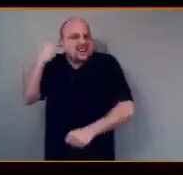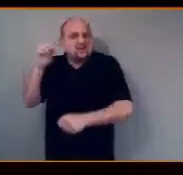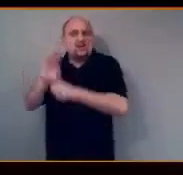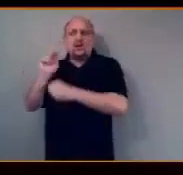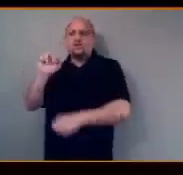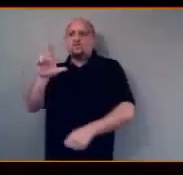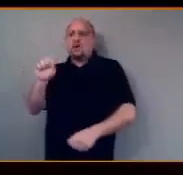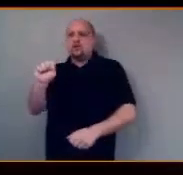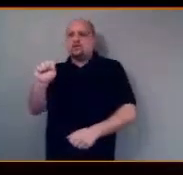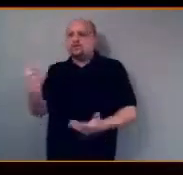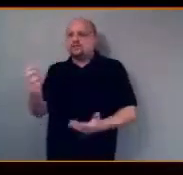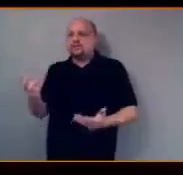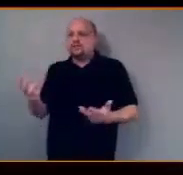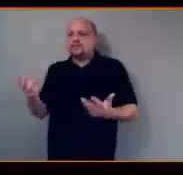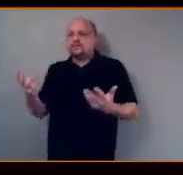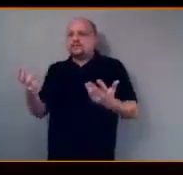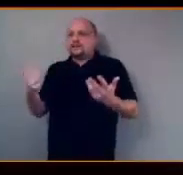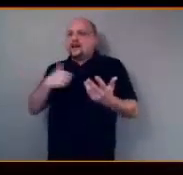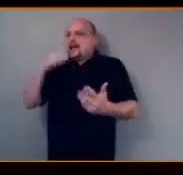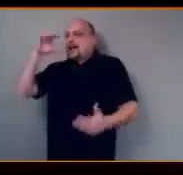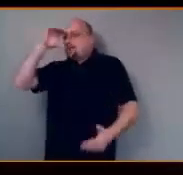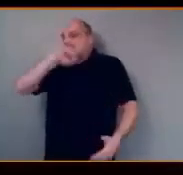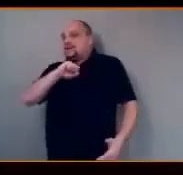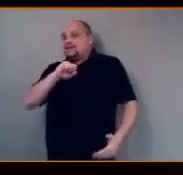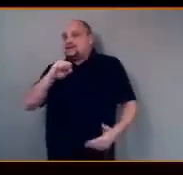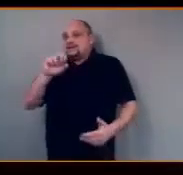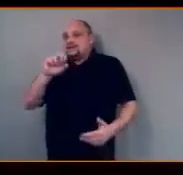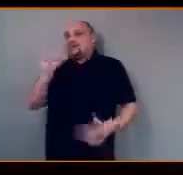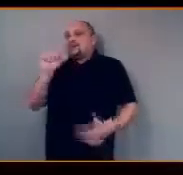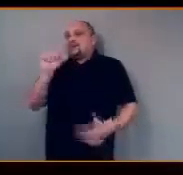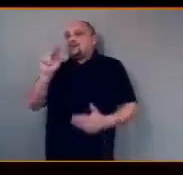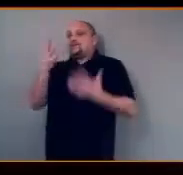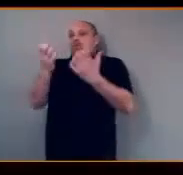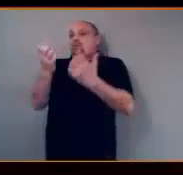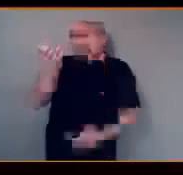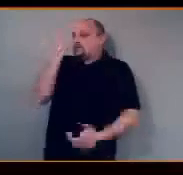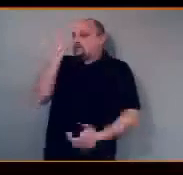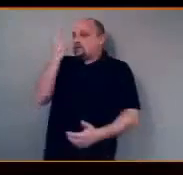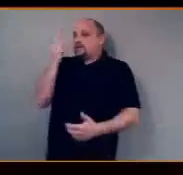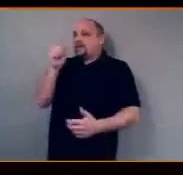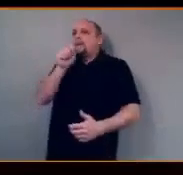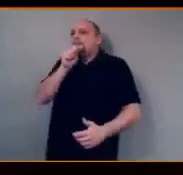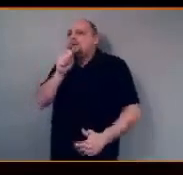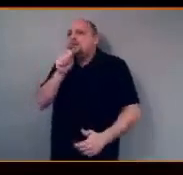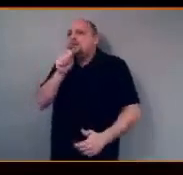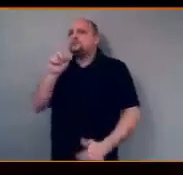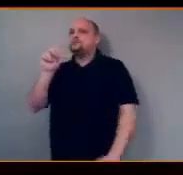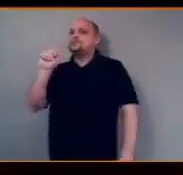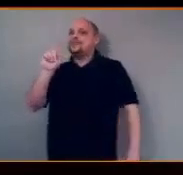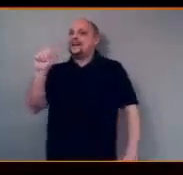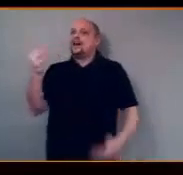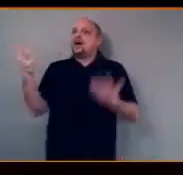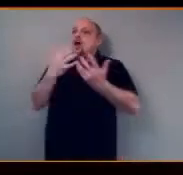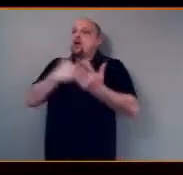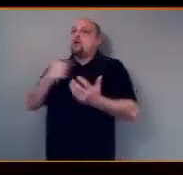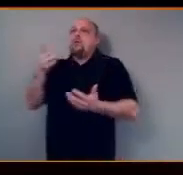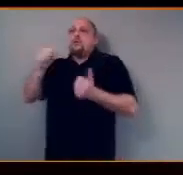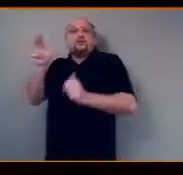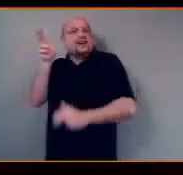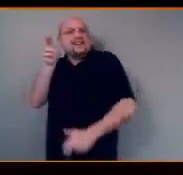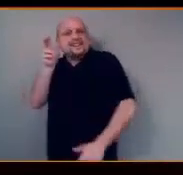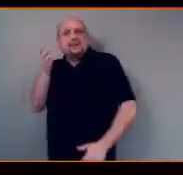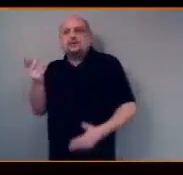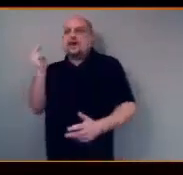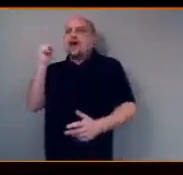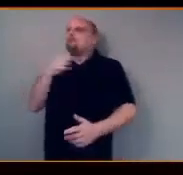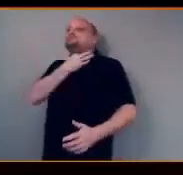gather from that planet? I'm guessing Nathan wants to understand the microphone data and what we're listening for. So let's hear